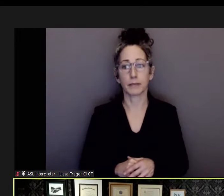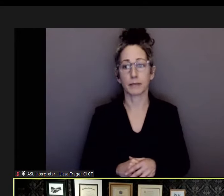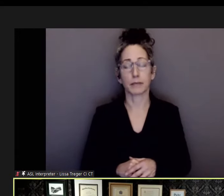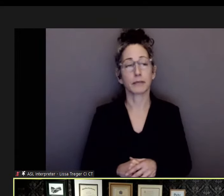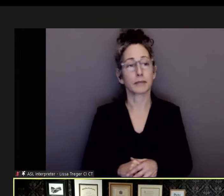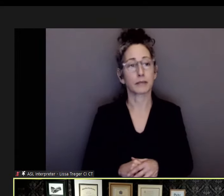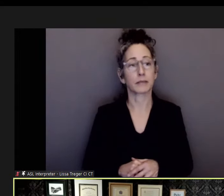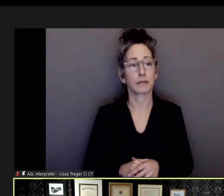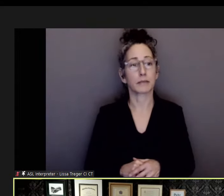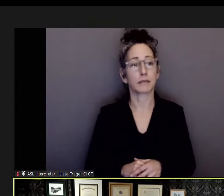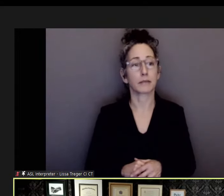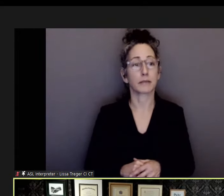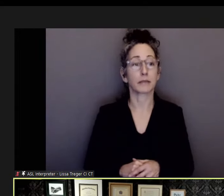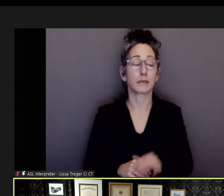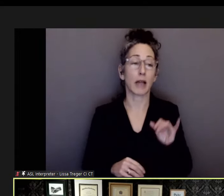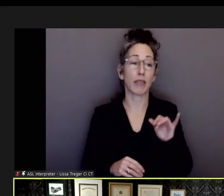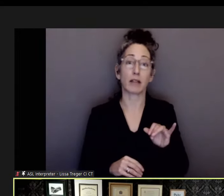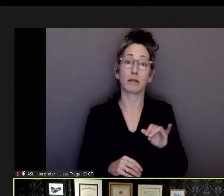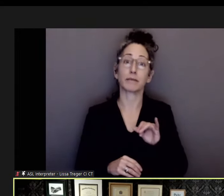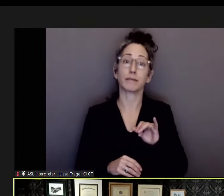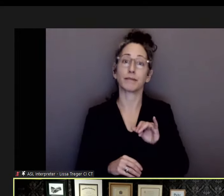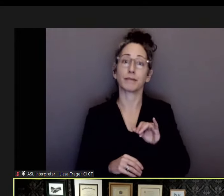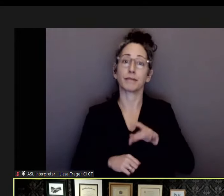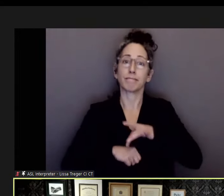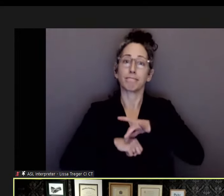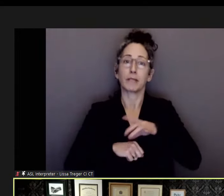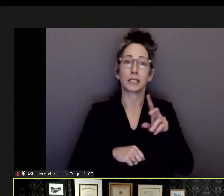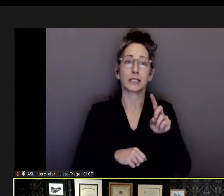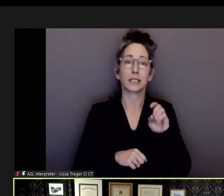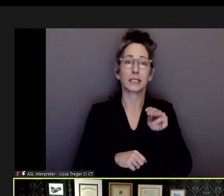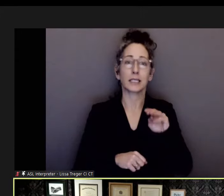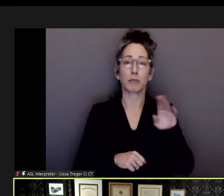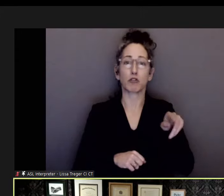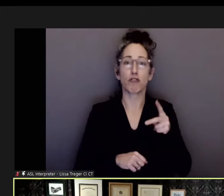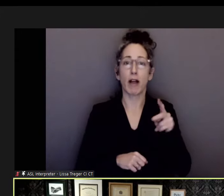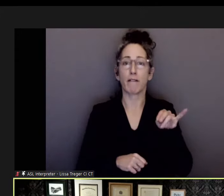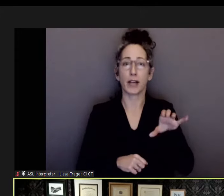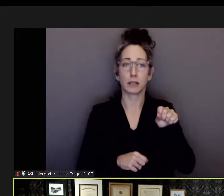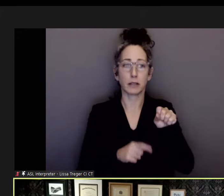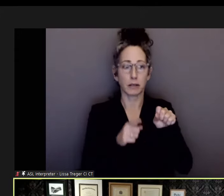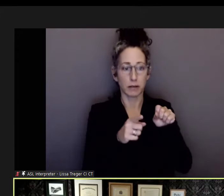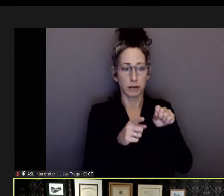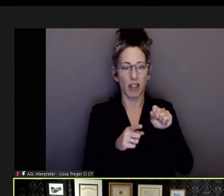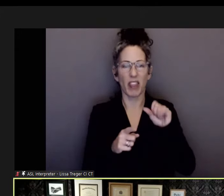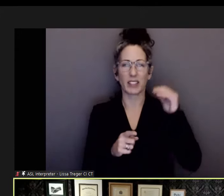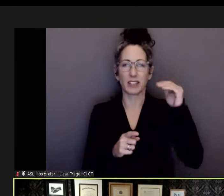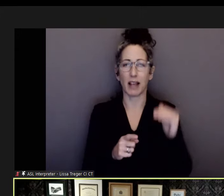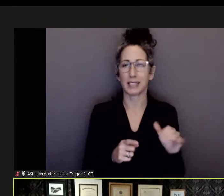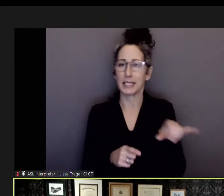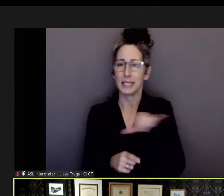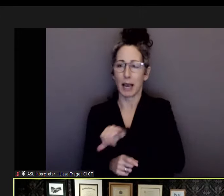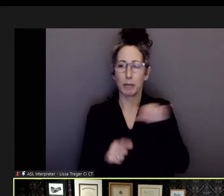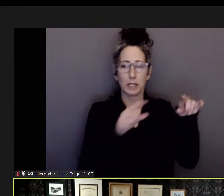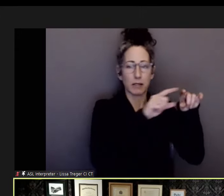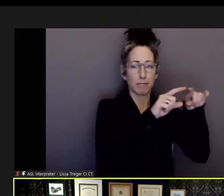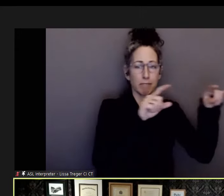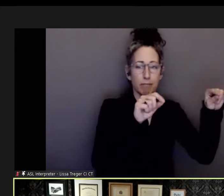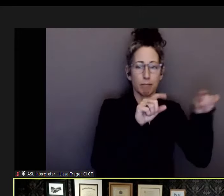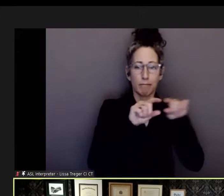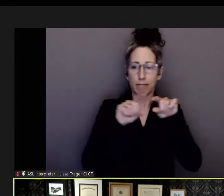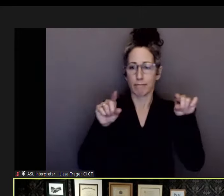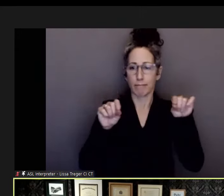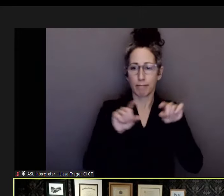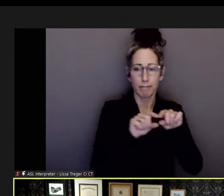And here's those demographics I showed you in the picture, now just shown on a slide here. And as you can see, if you look at the proportion